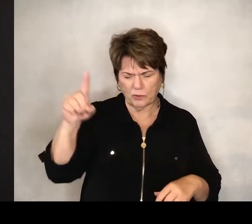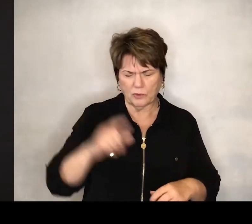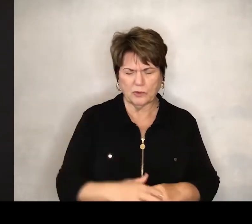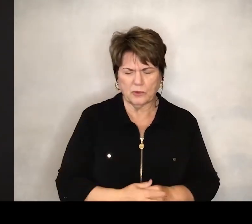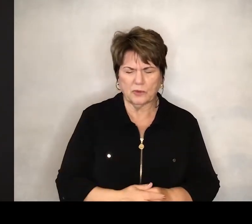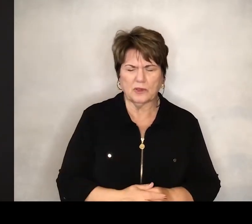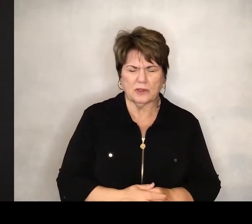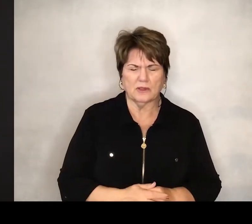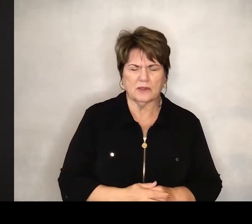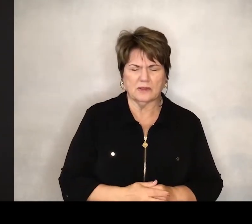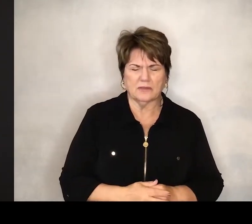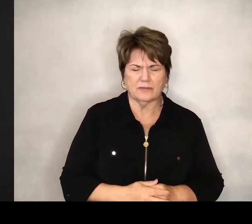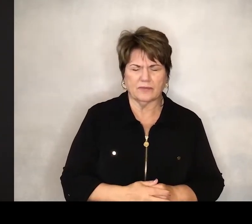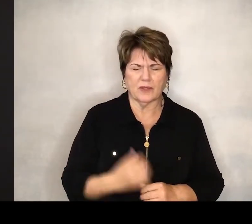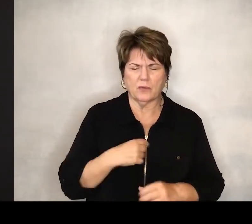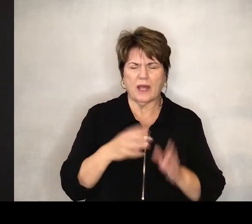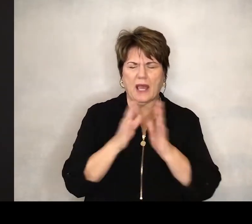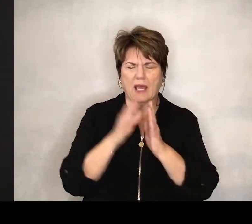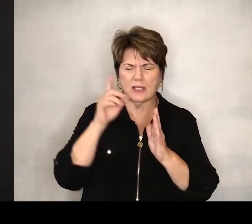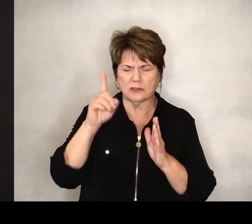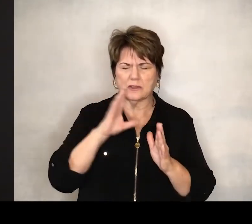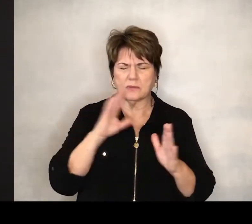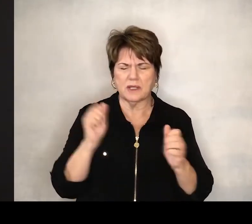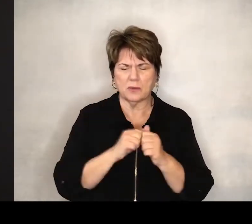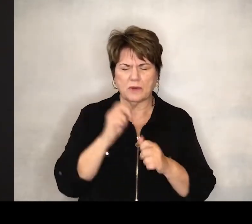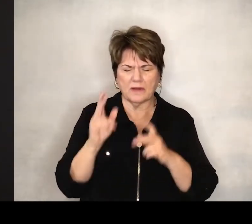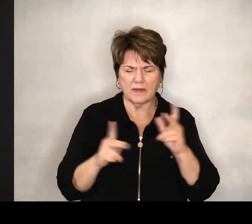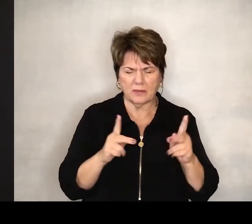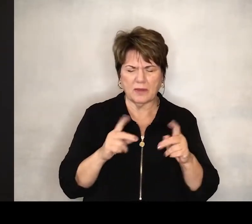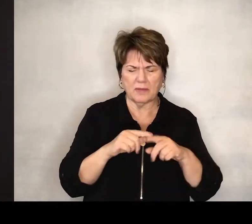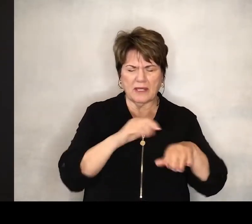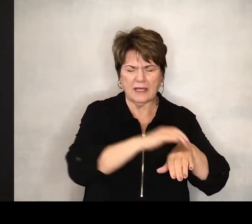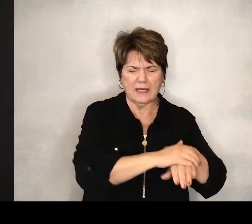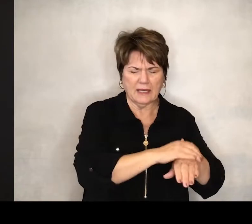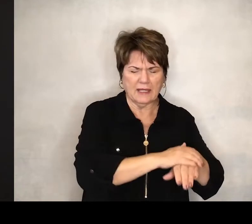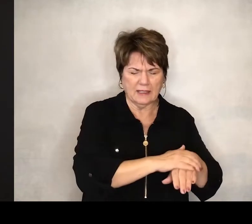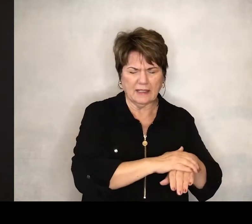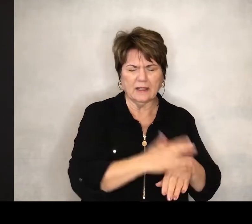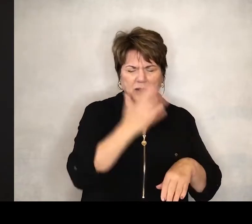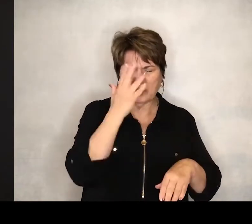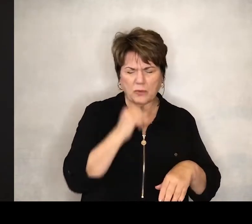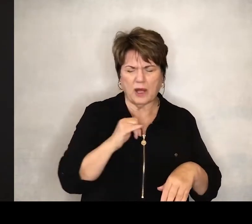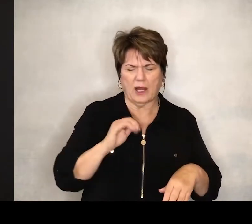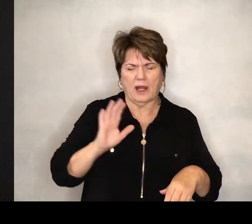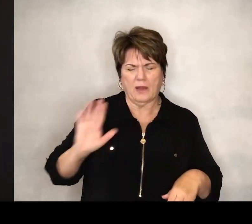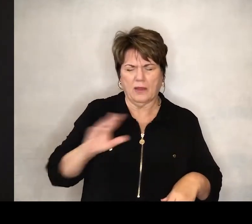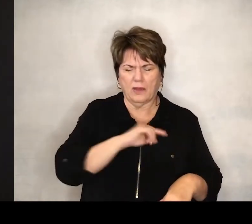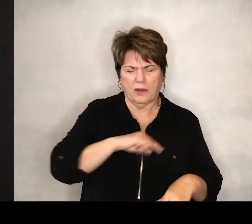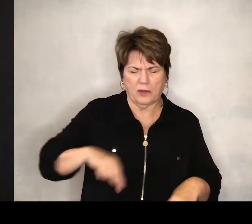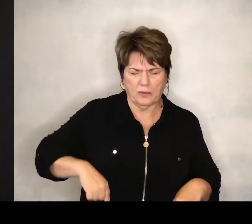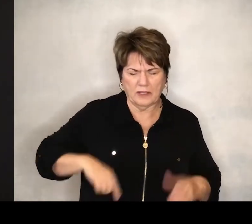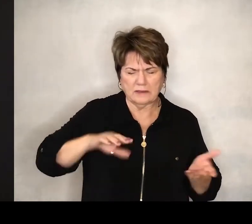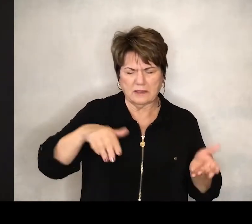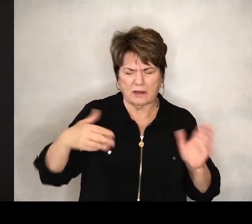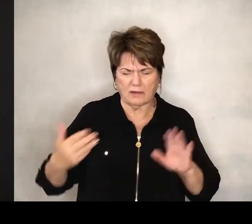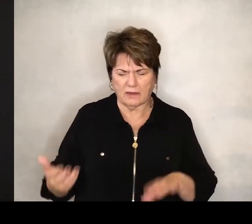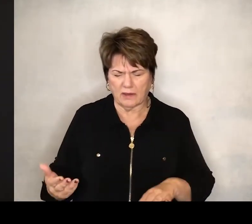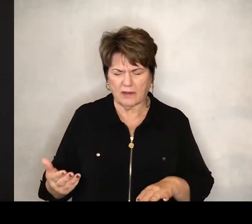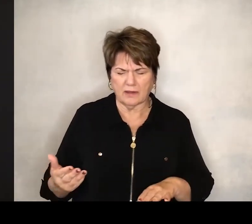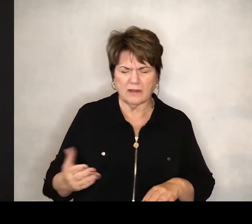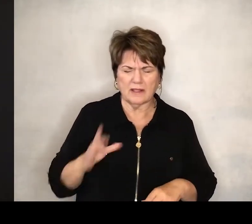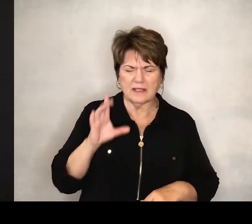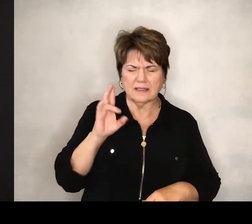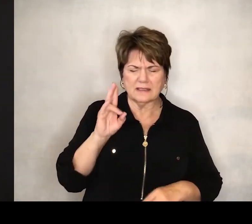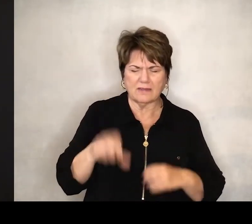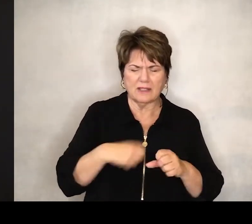God, we also ask you to be with the people of England today as they mourn the loss of their queen, whose 70-year